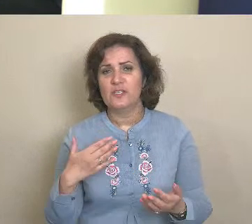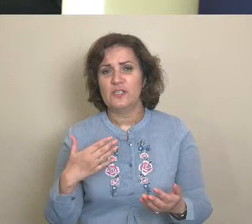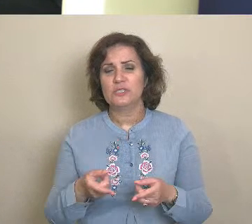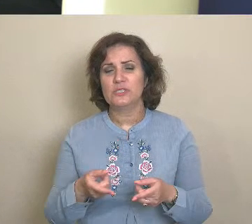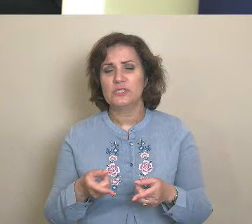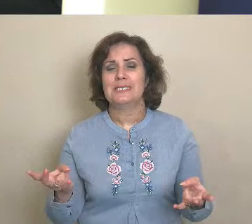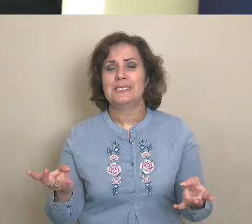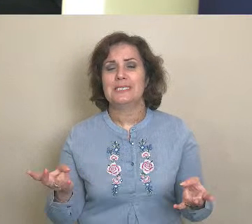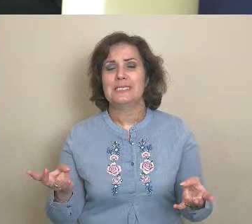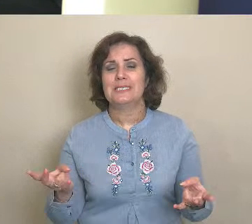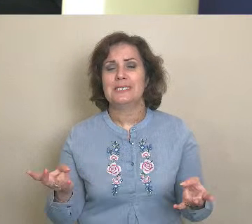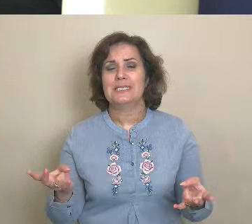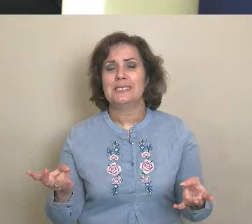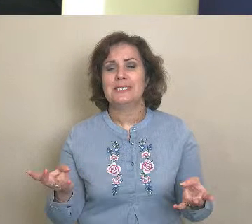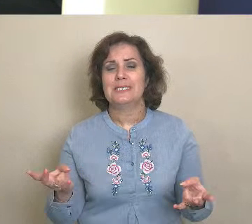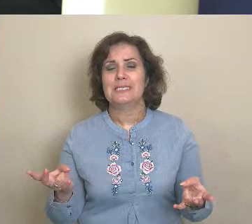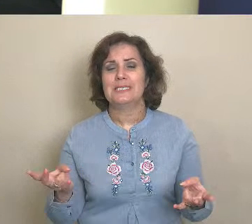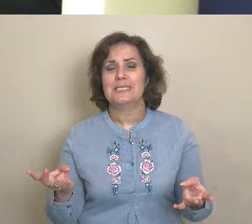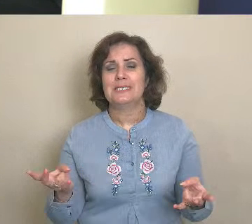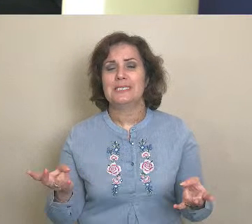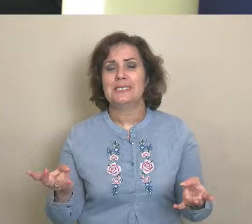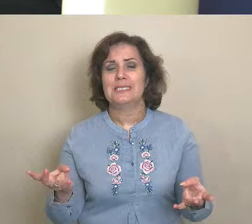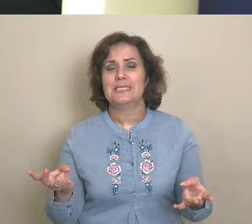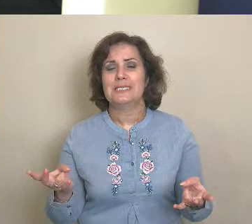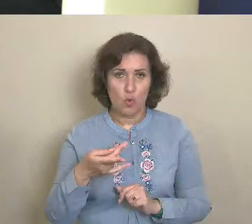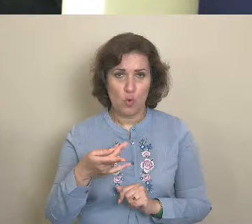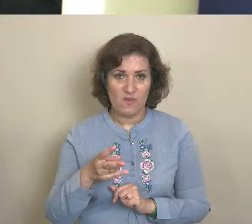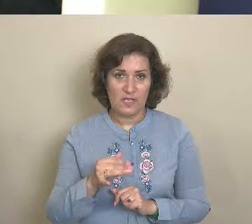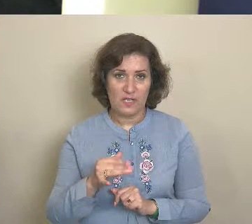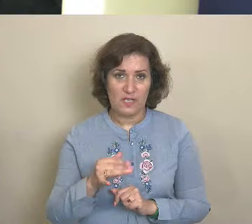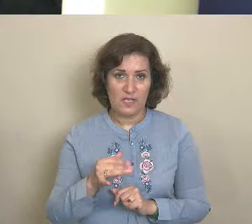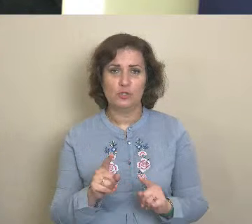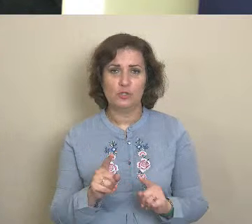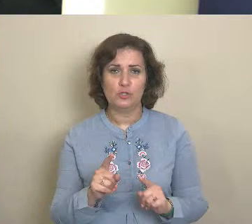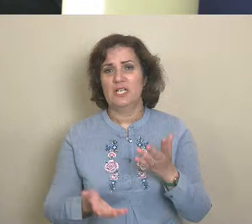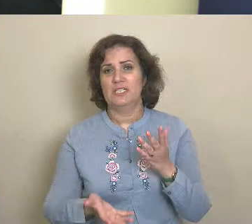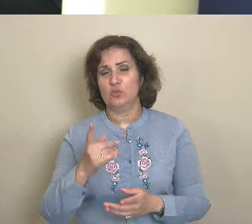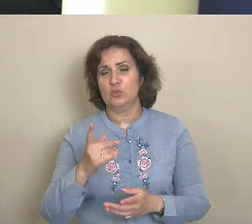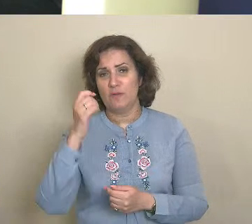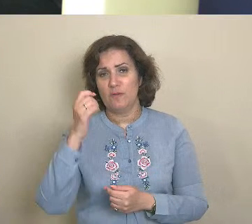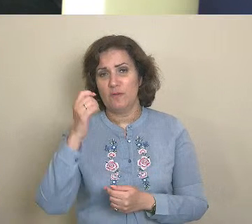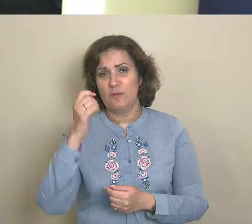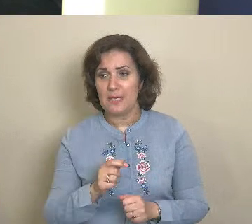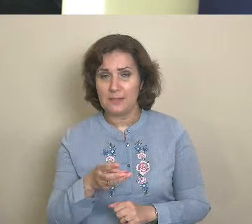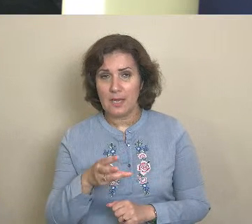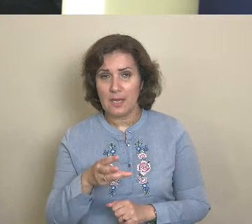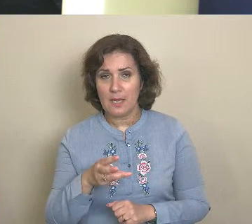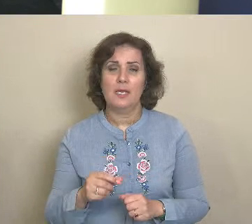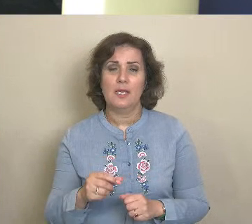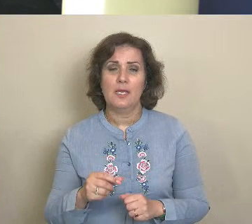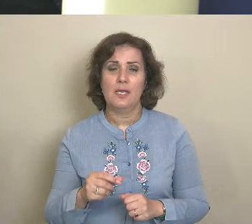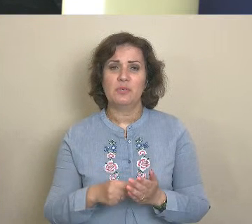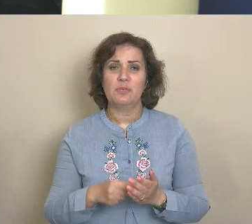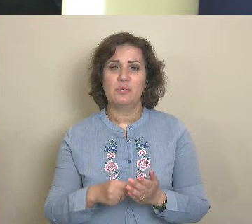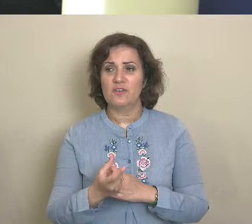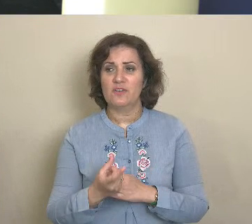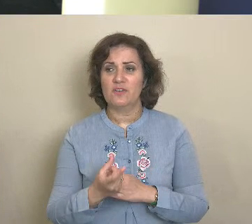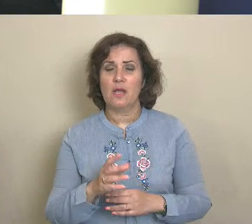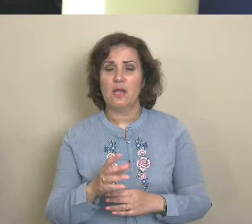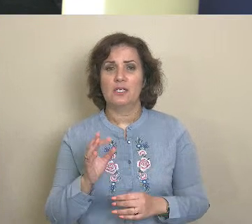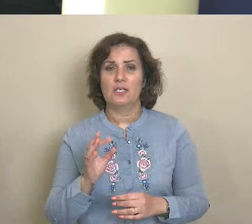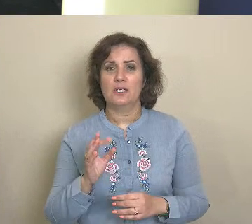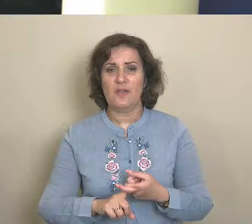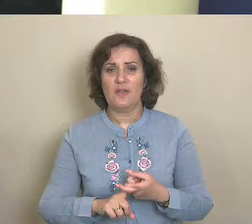The situation is uncertain indeed, so this relation should be properly governed too, because if you remember, this issue cropped